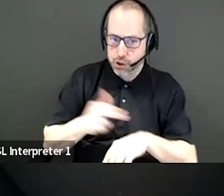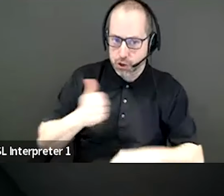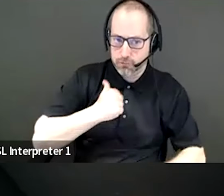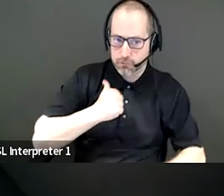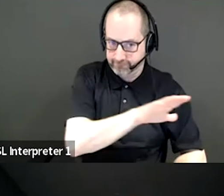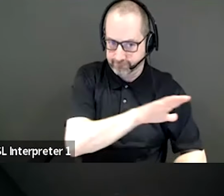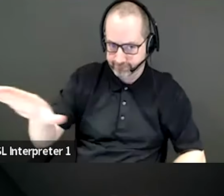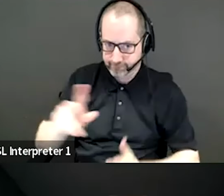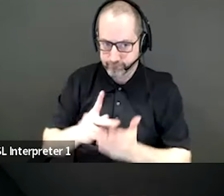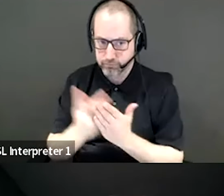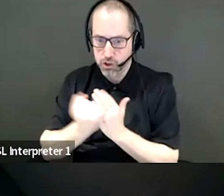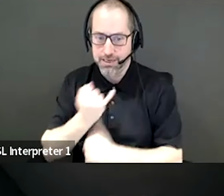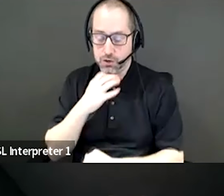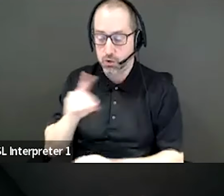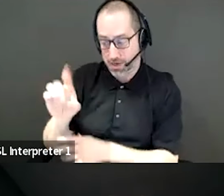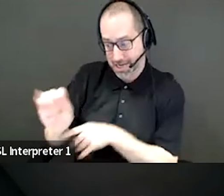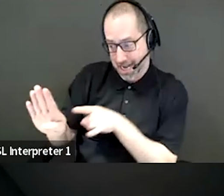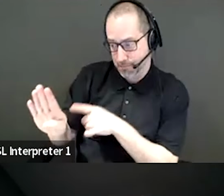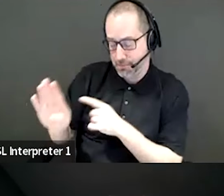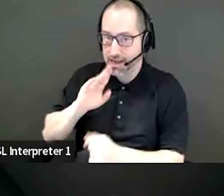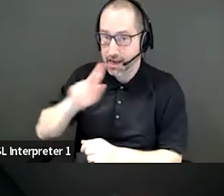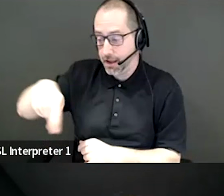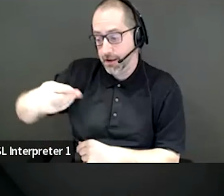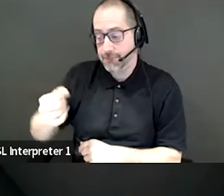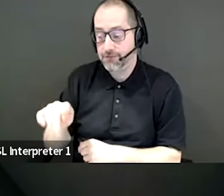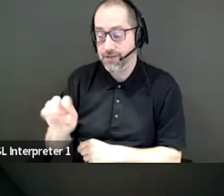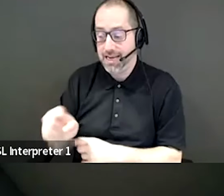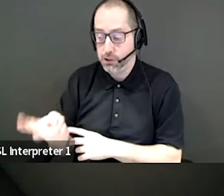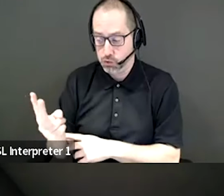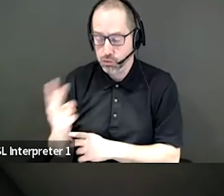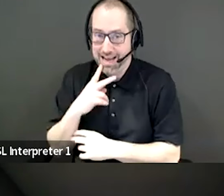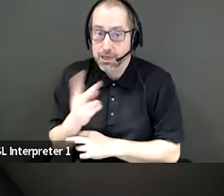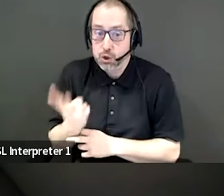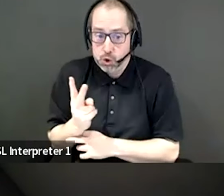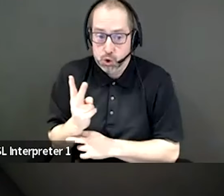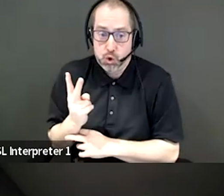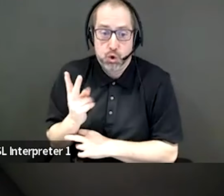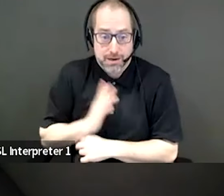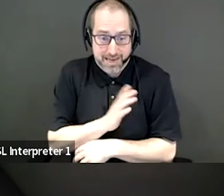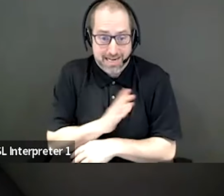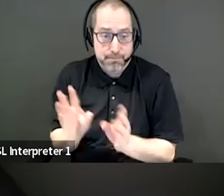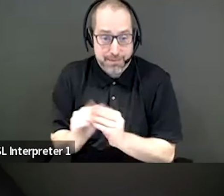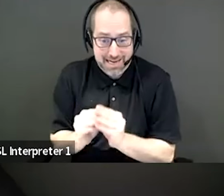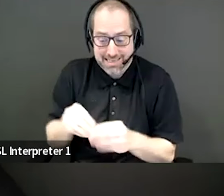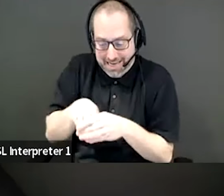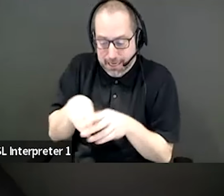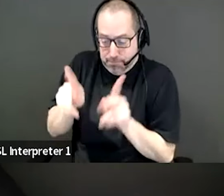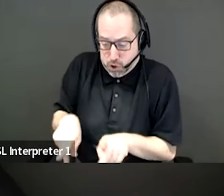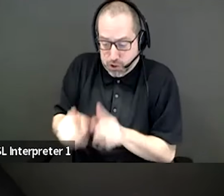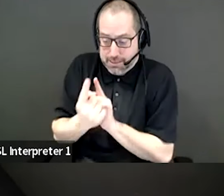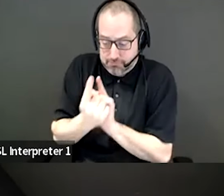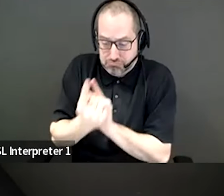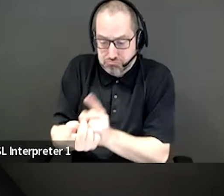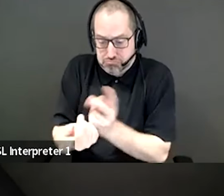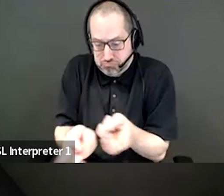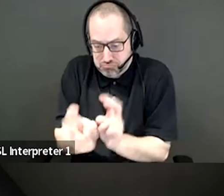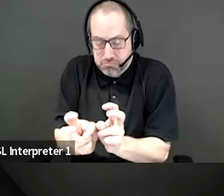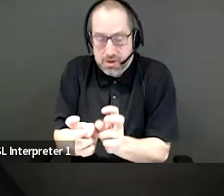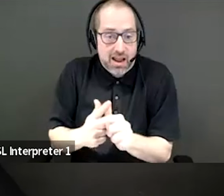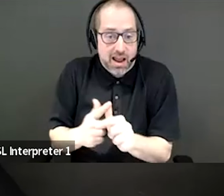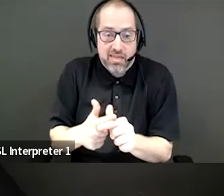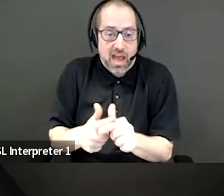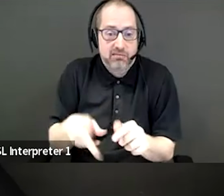in phase two, we had two advisory committee meetings where we were in person. And then we had one meeting in phase two where a number of us met, and then it's